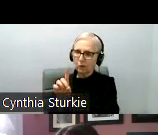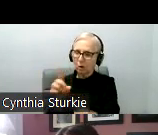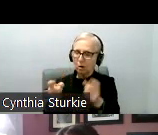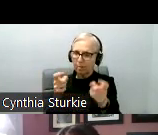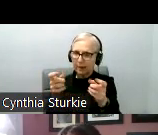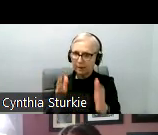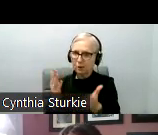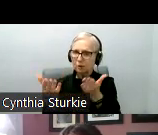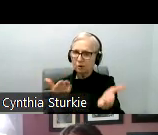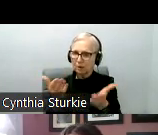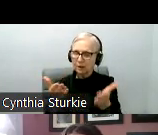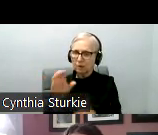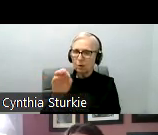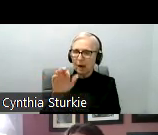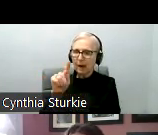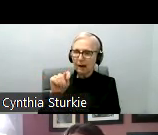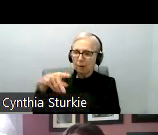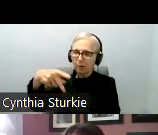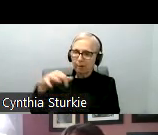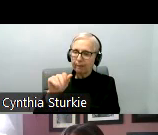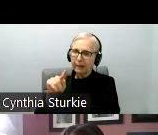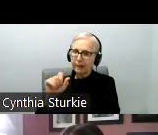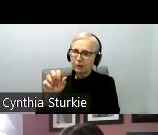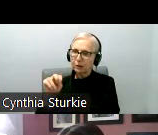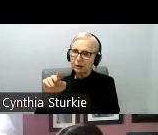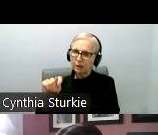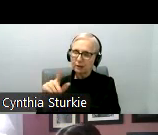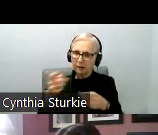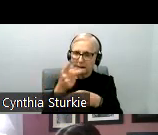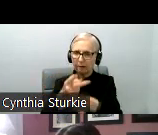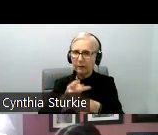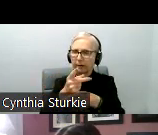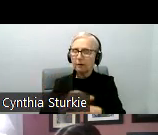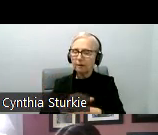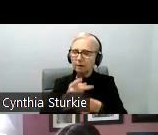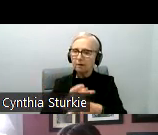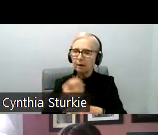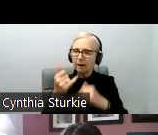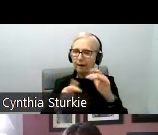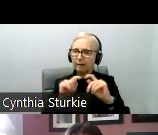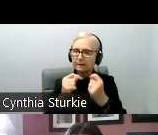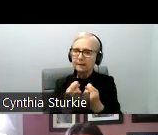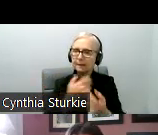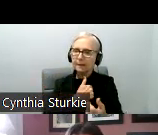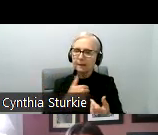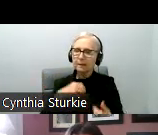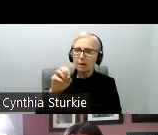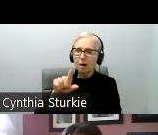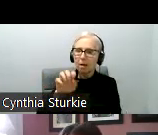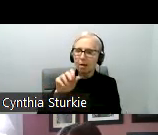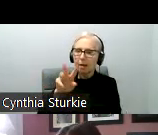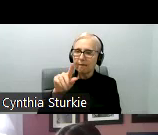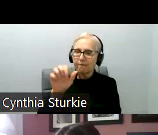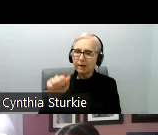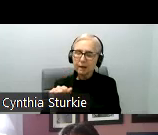into our outpatient level of care. And I believe our last safety net team member that is on the call today is Olivia Zern. If you